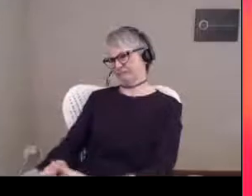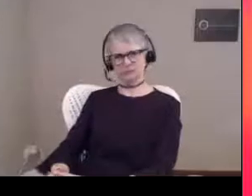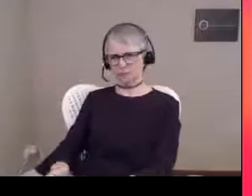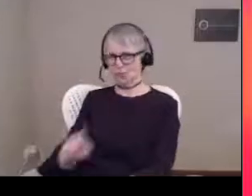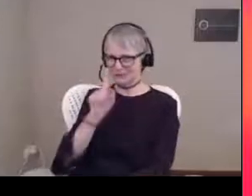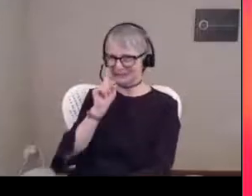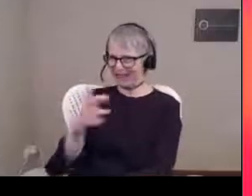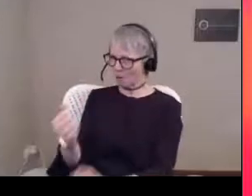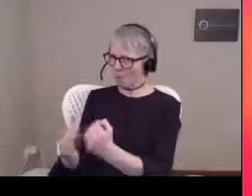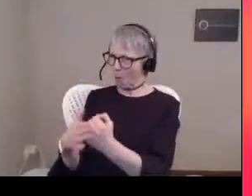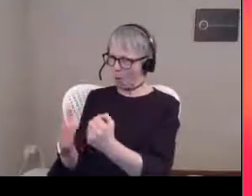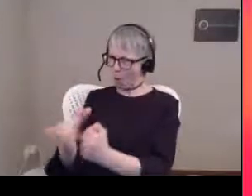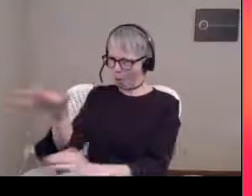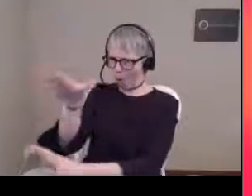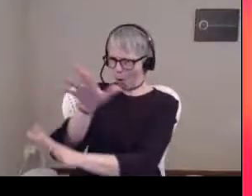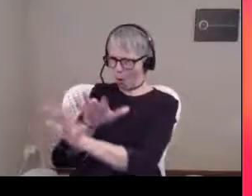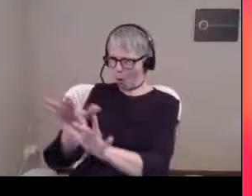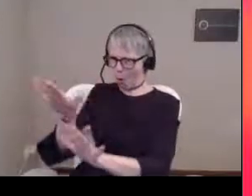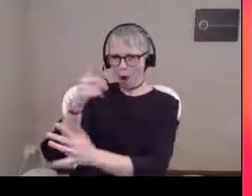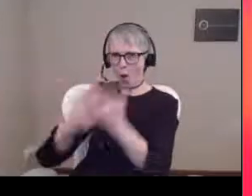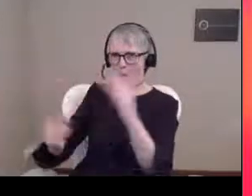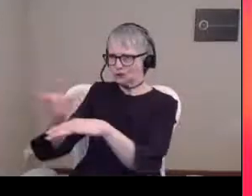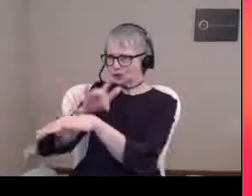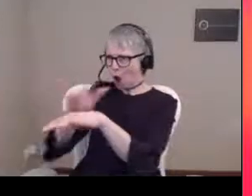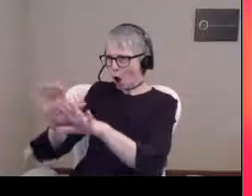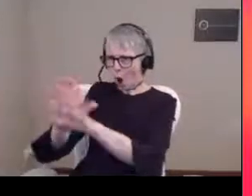future. So we need to make sure that our